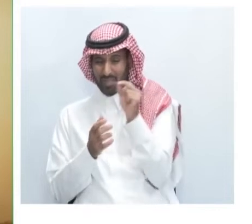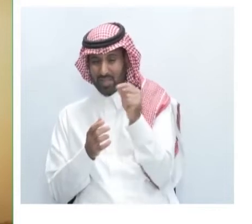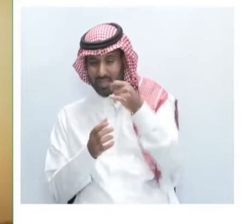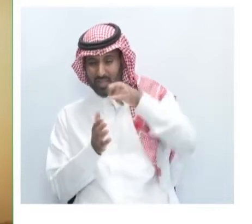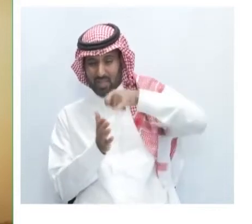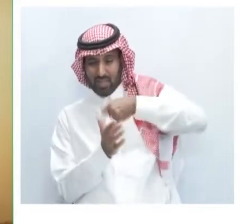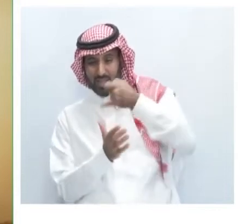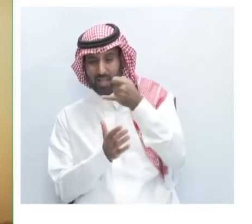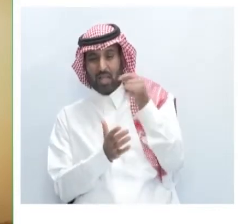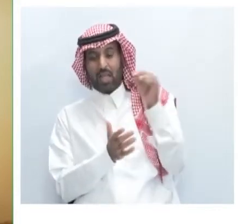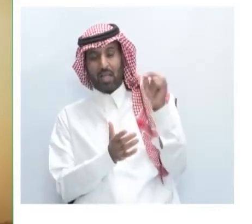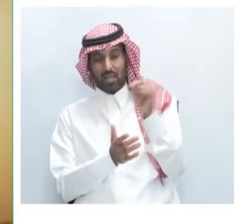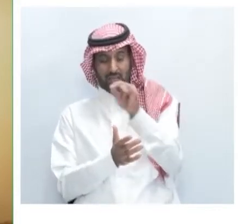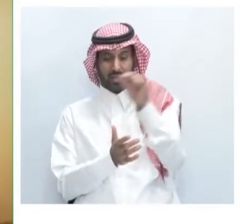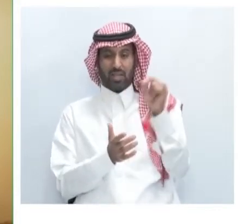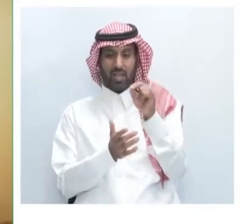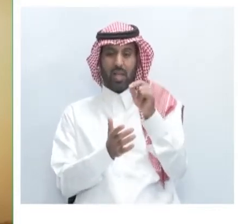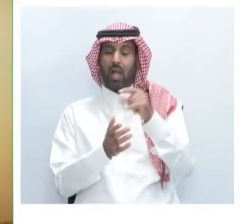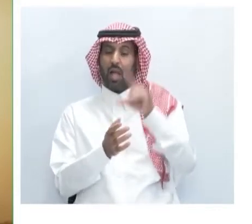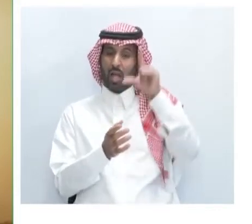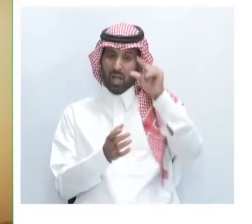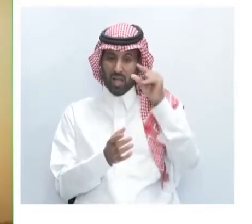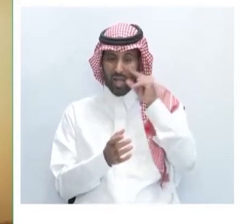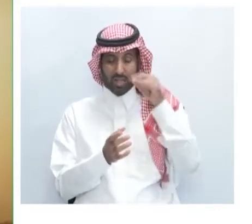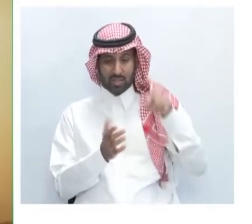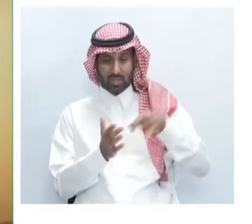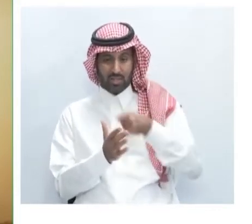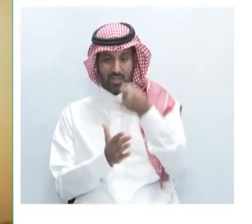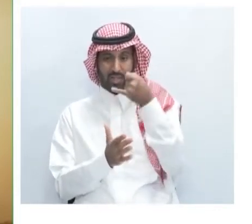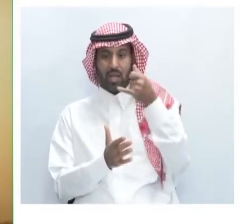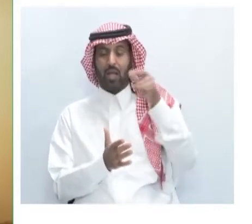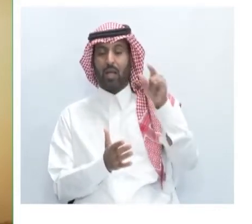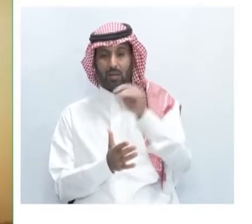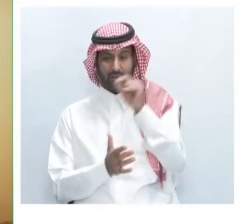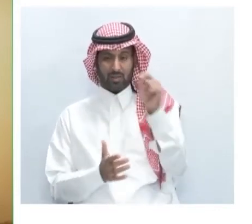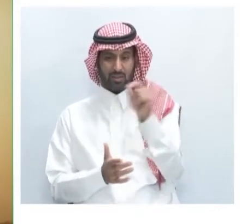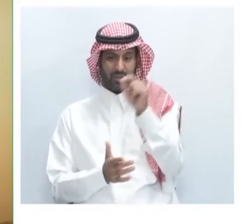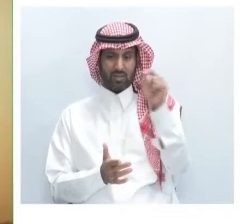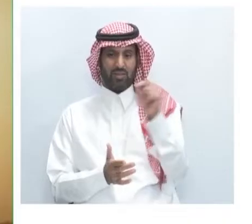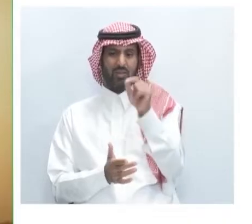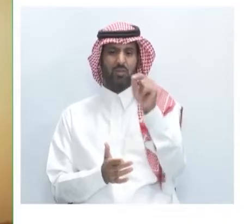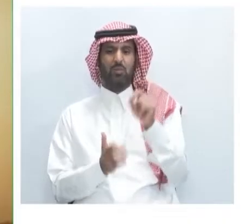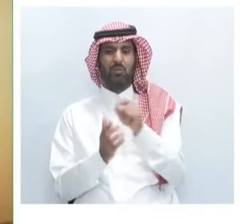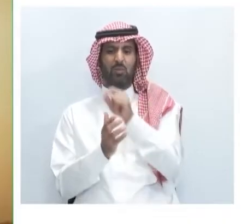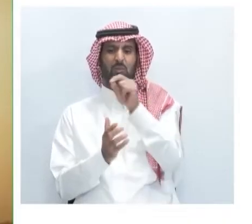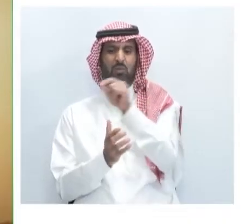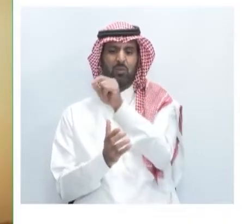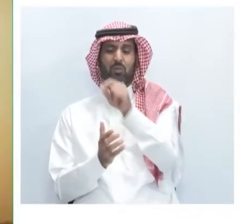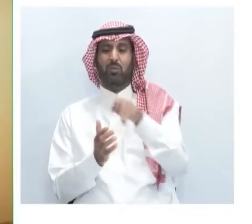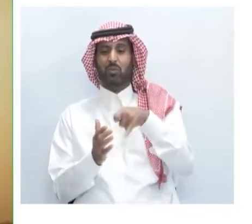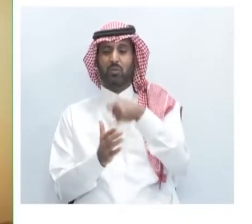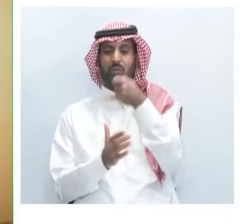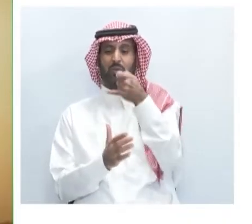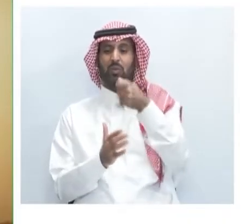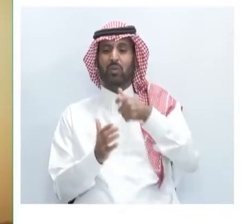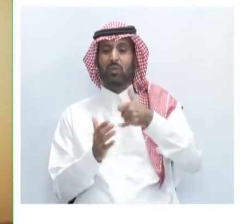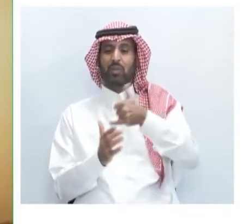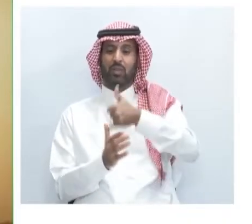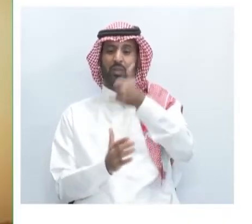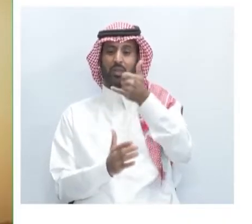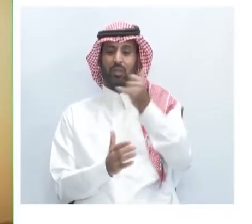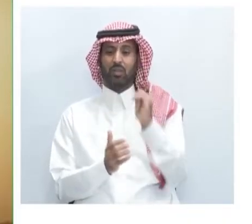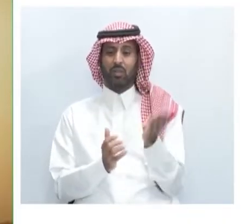b. Small. So we have big and we have small.